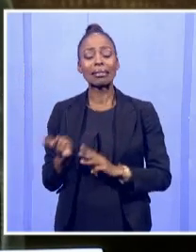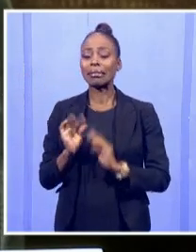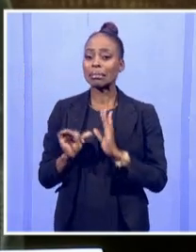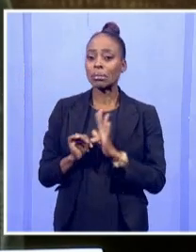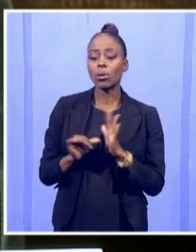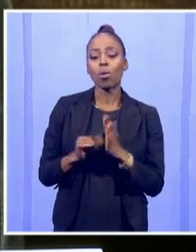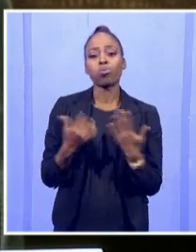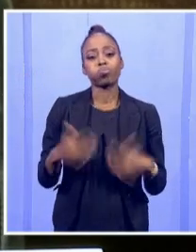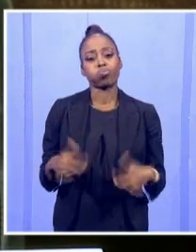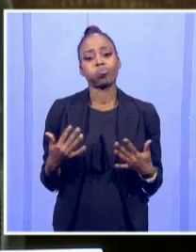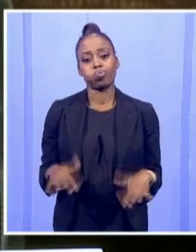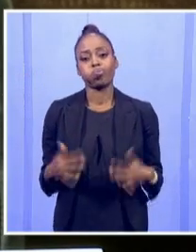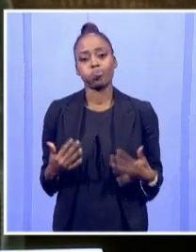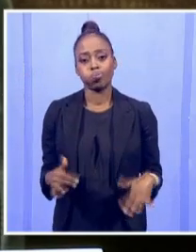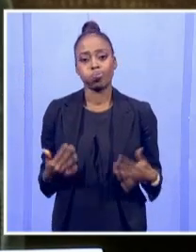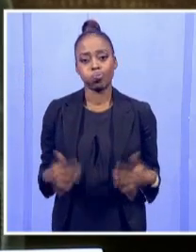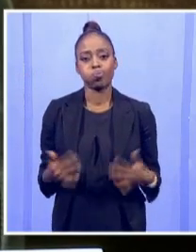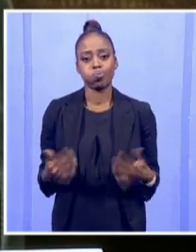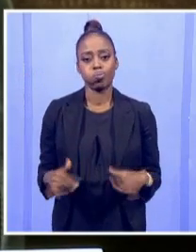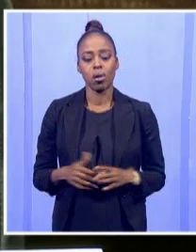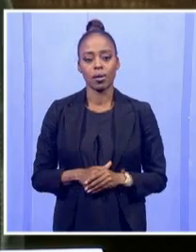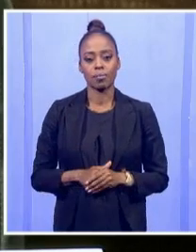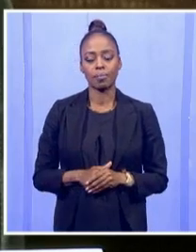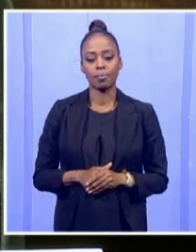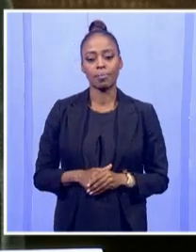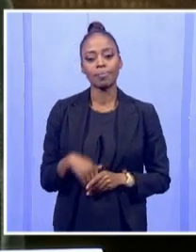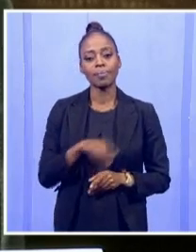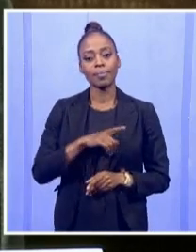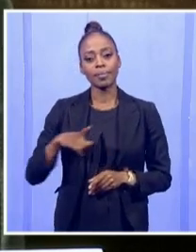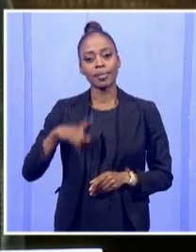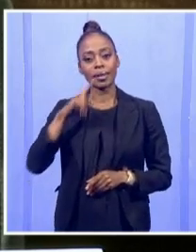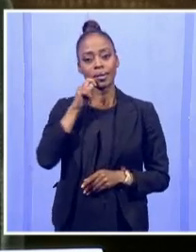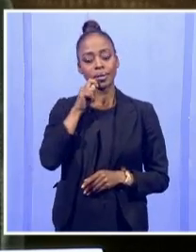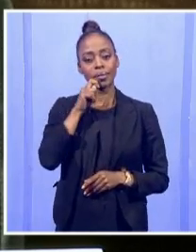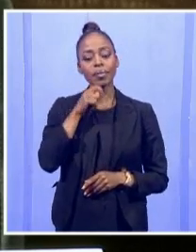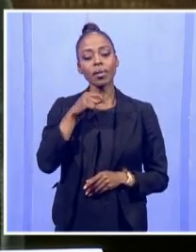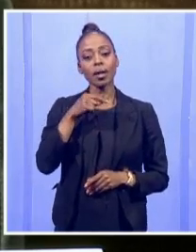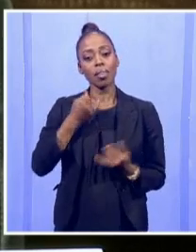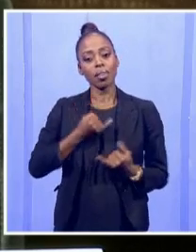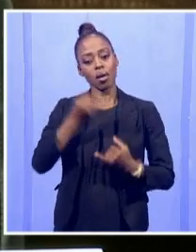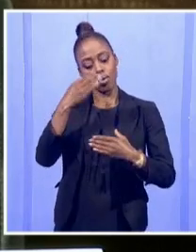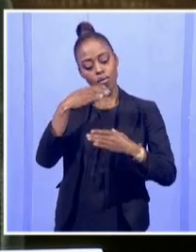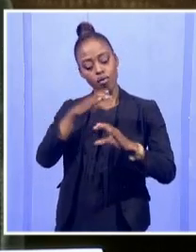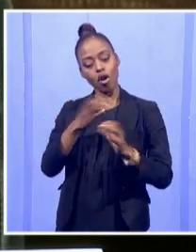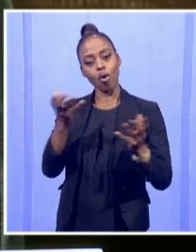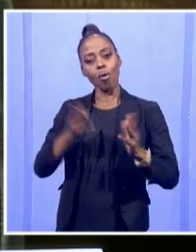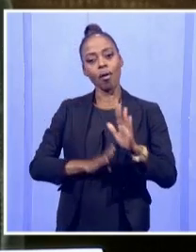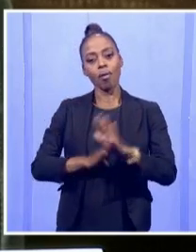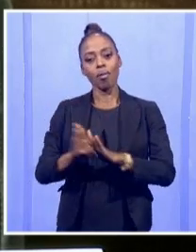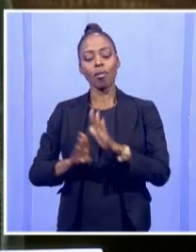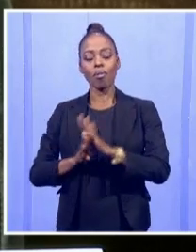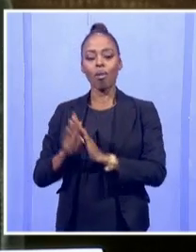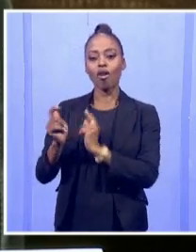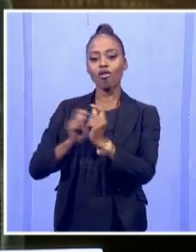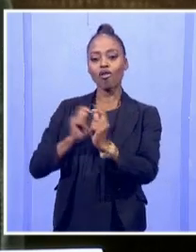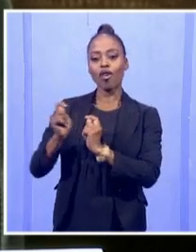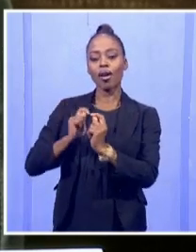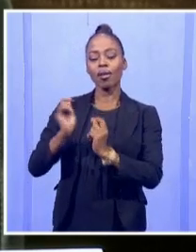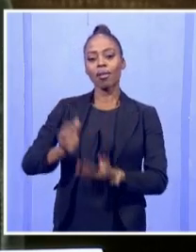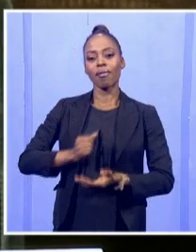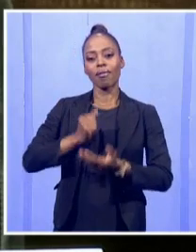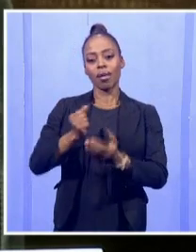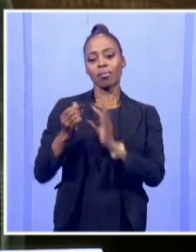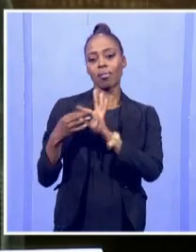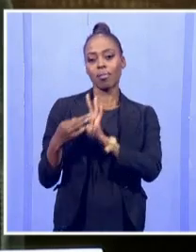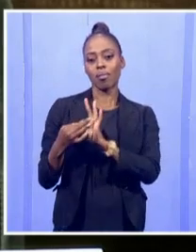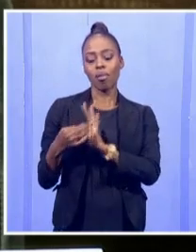additional import. Ladies and gentlemen, we want to focus on improving trade and investment links so that we